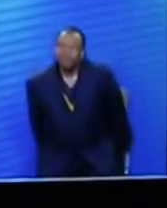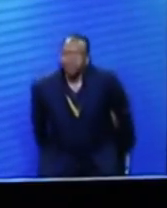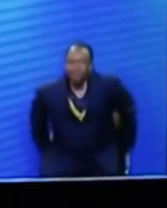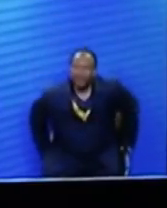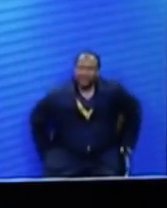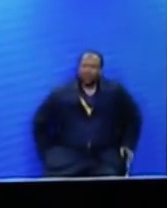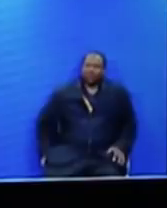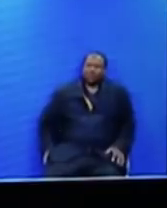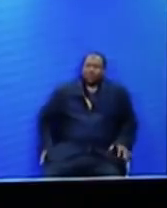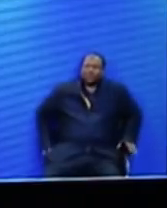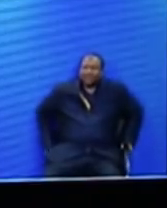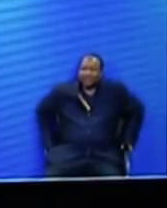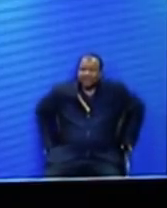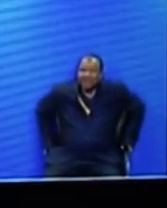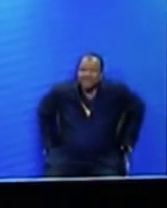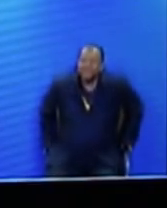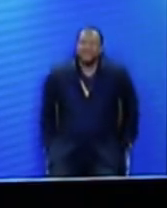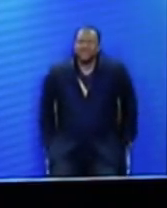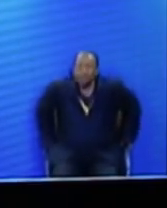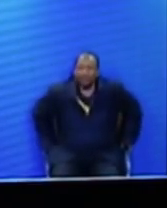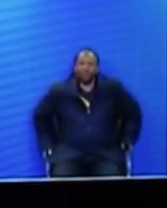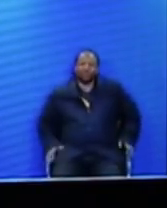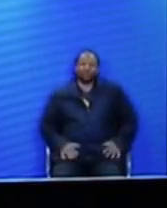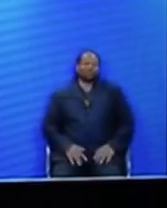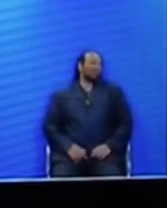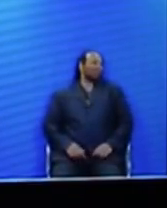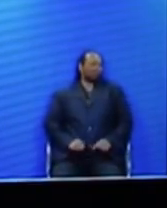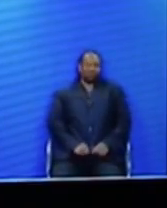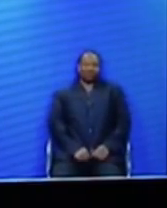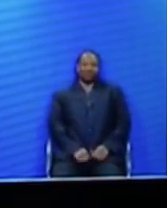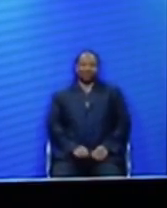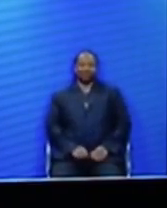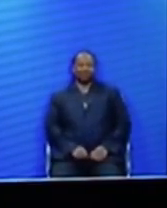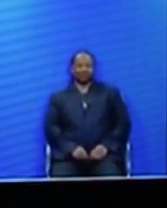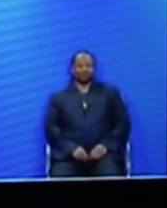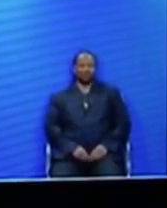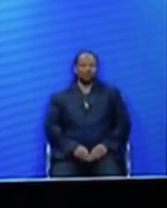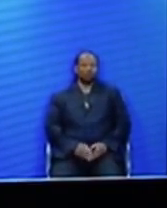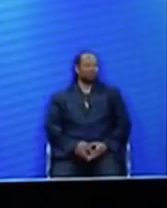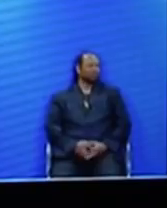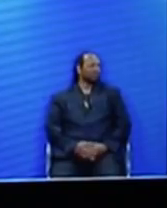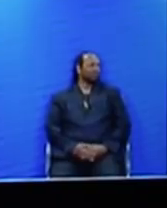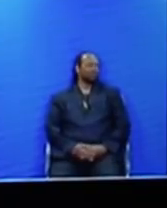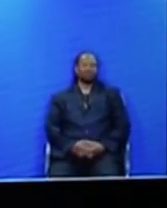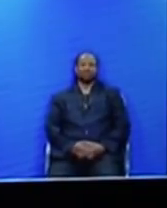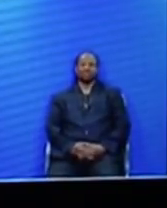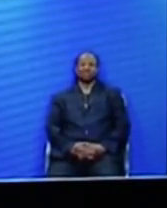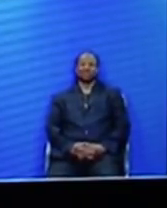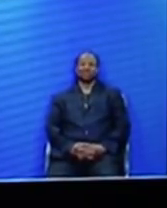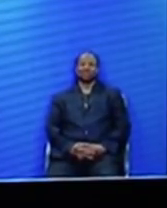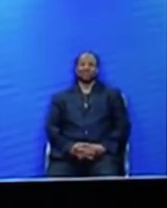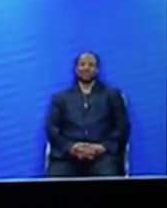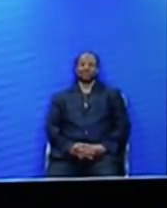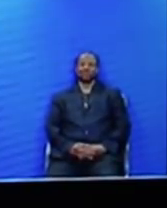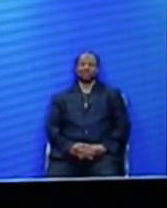Honorable Carter, please, can we end this dialogue? Honorable Speaker, respectfully, just give me 1 minute. I'm going to give you